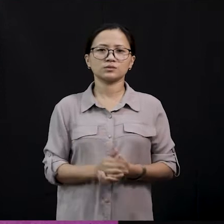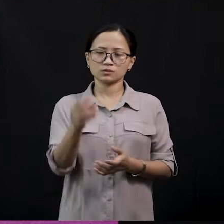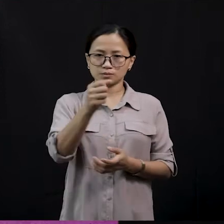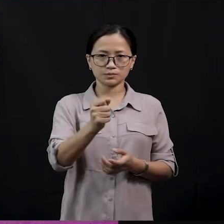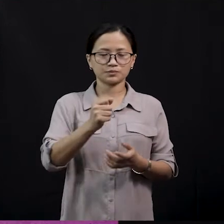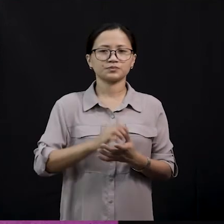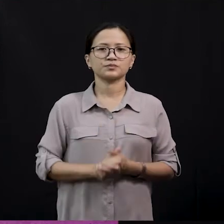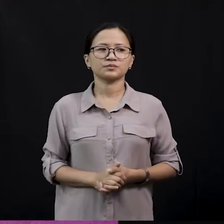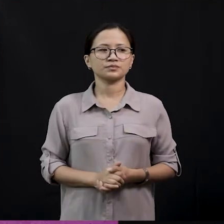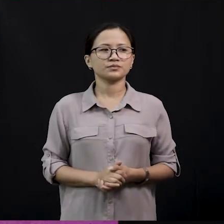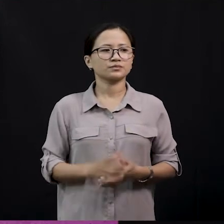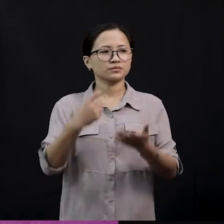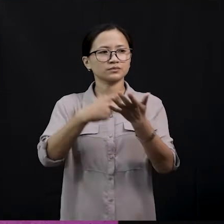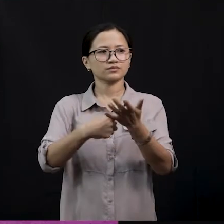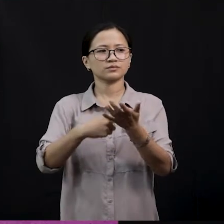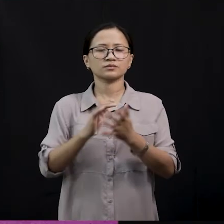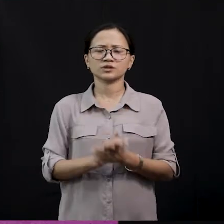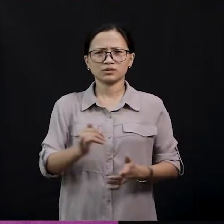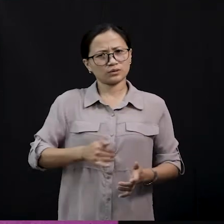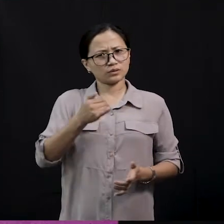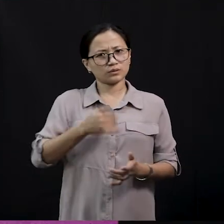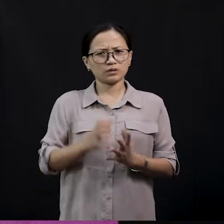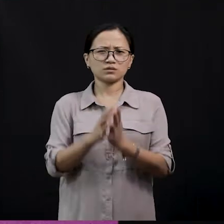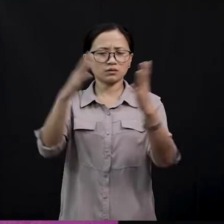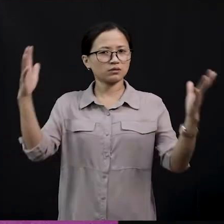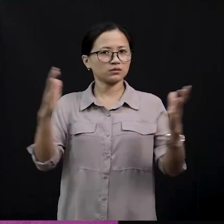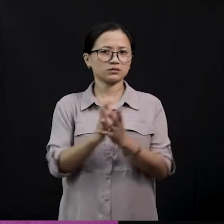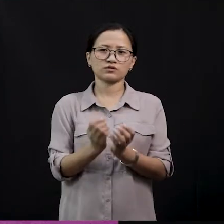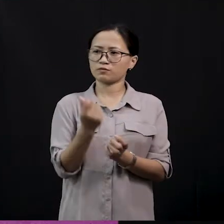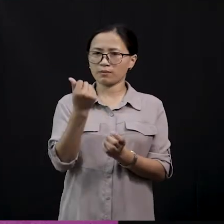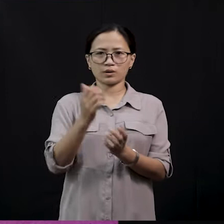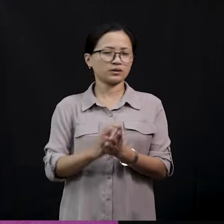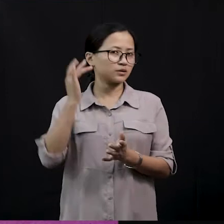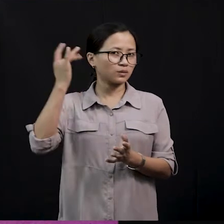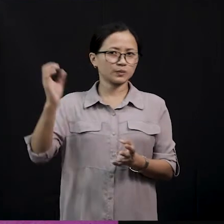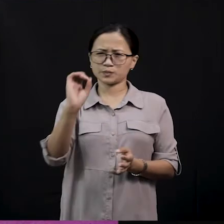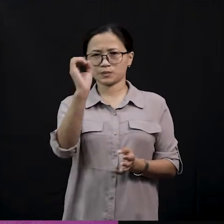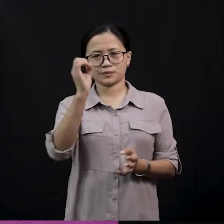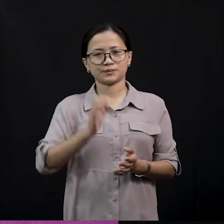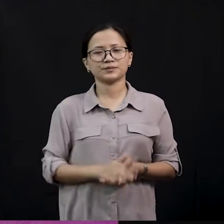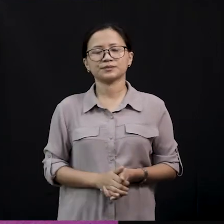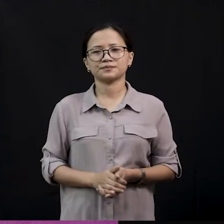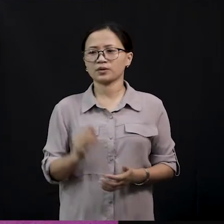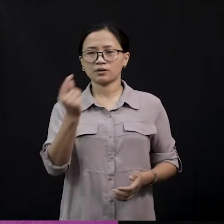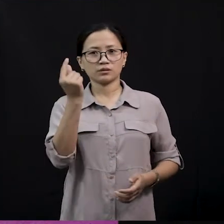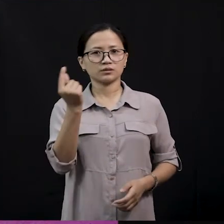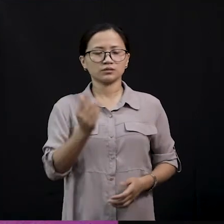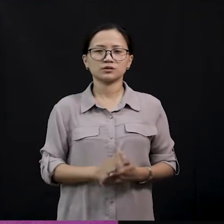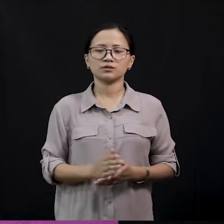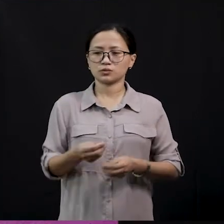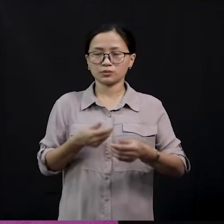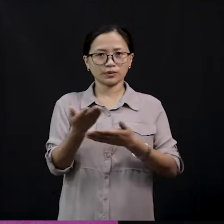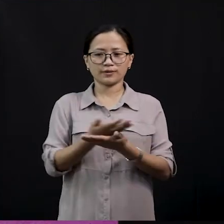anything? Or do you ever wish that you have lots of money, lots of gold coins, which you can use it to